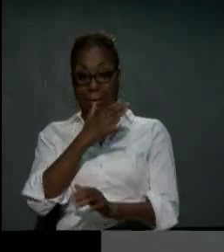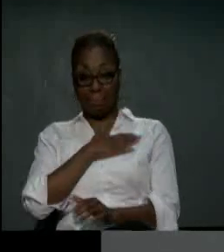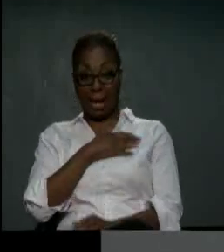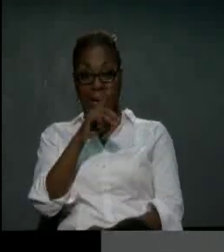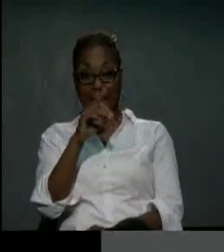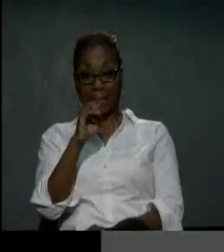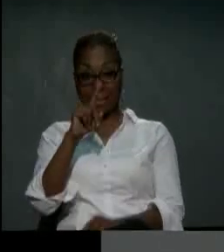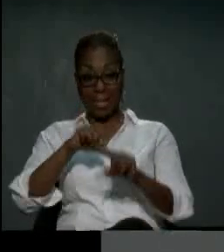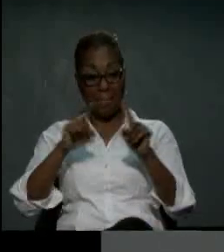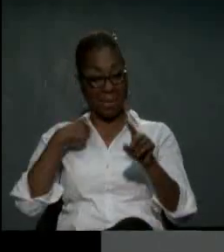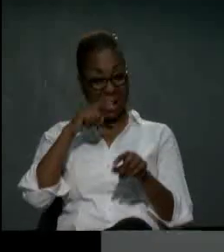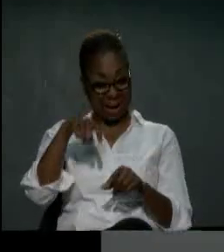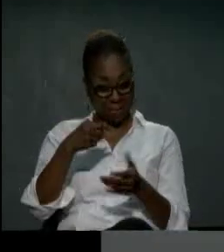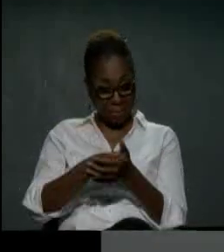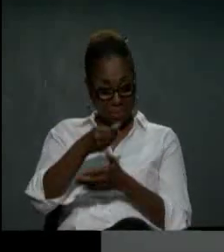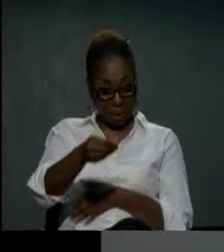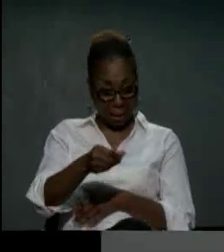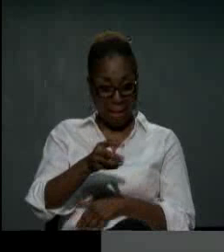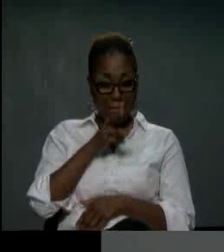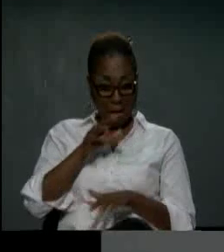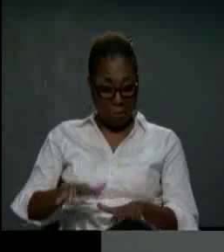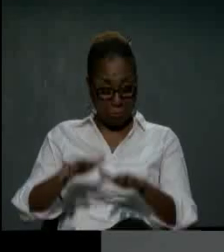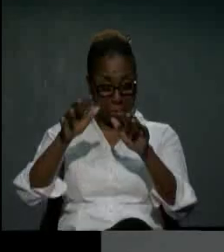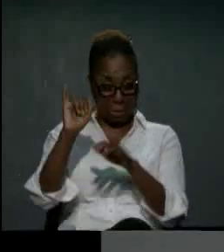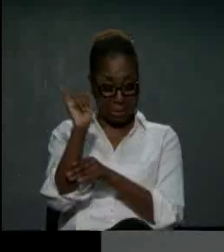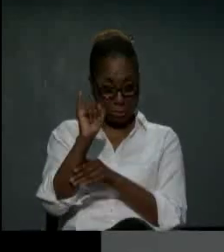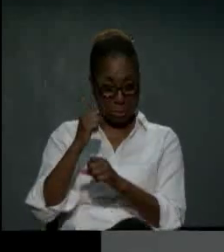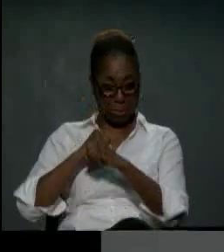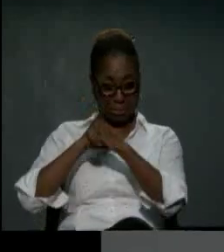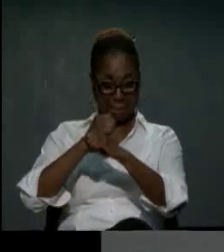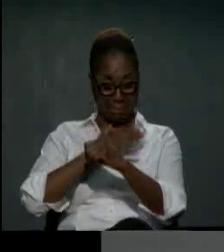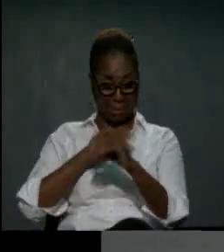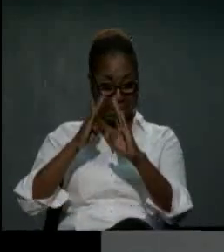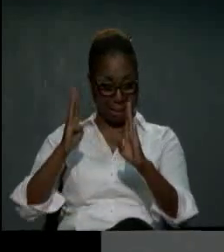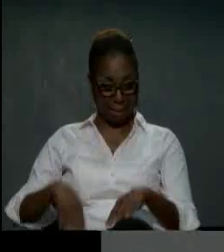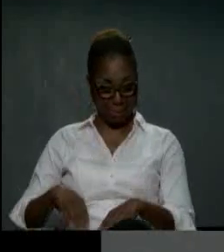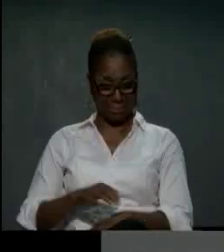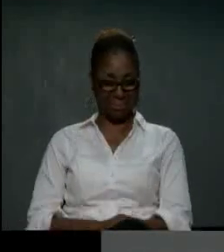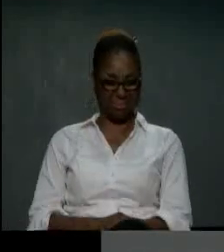to buy flood insurance to protect my house.